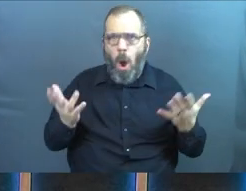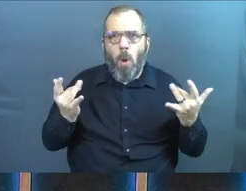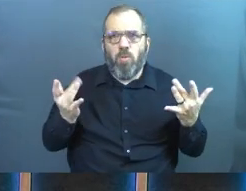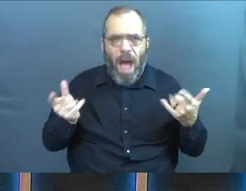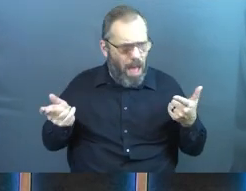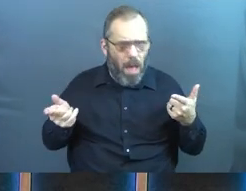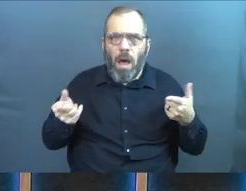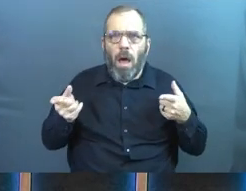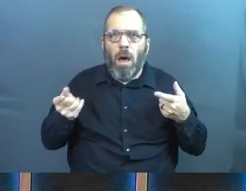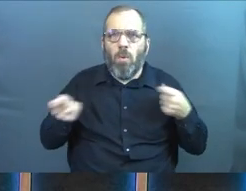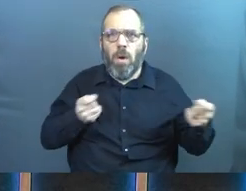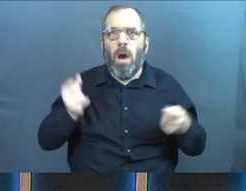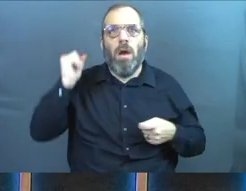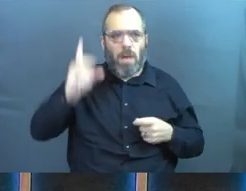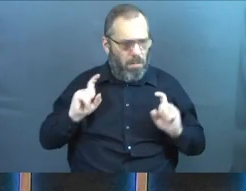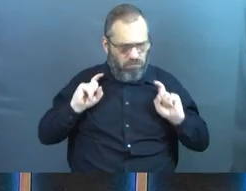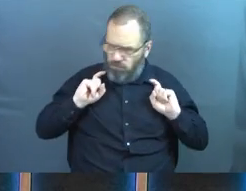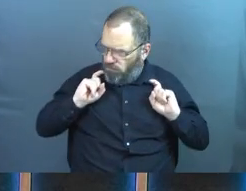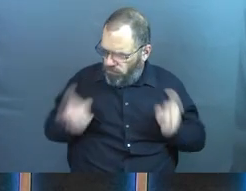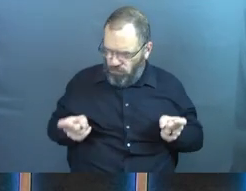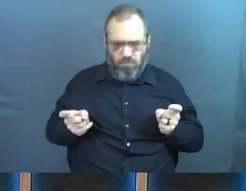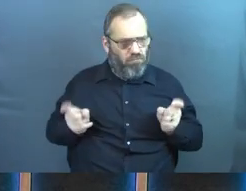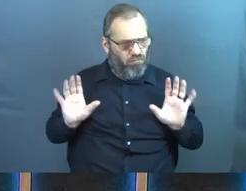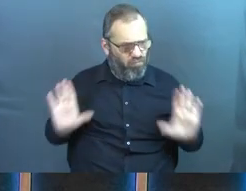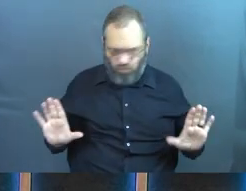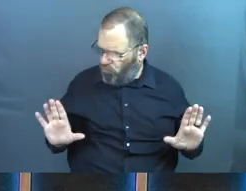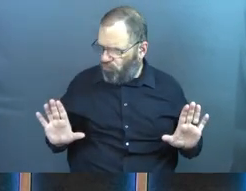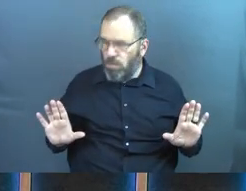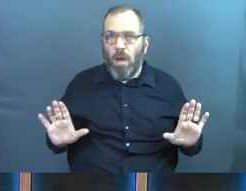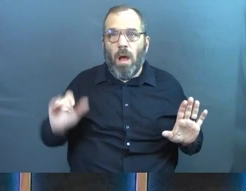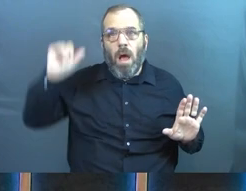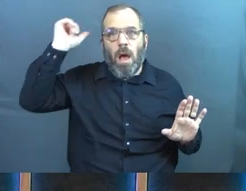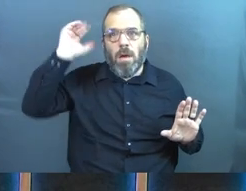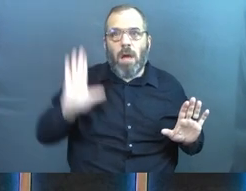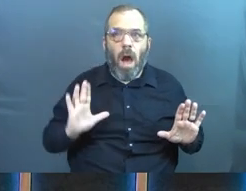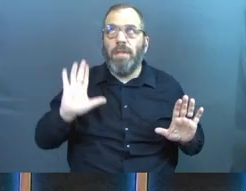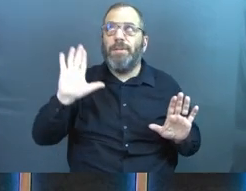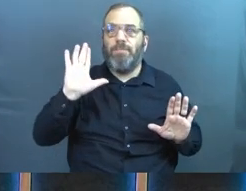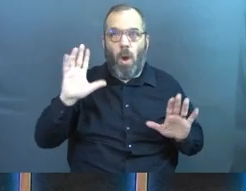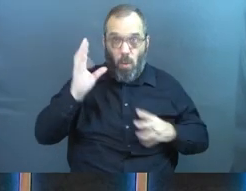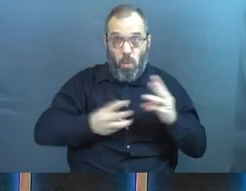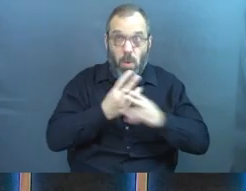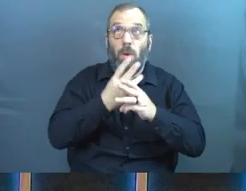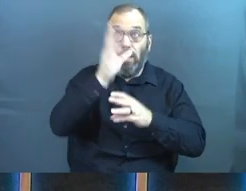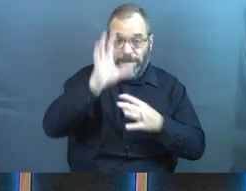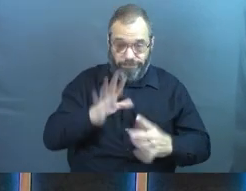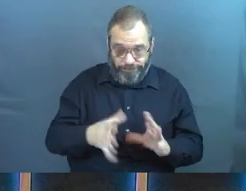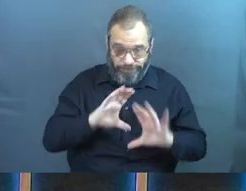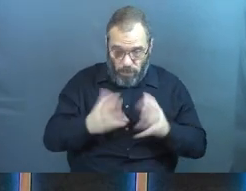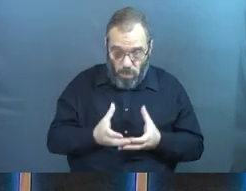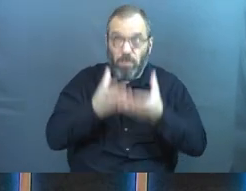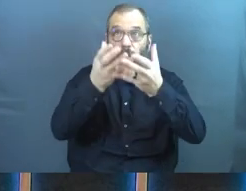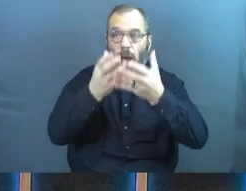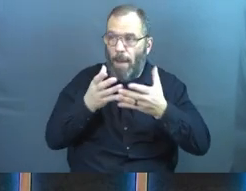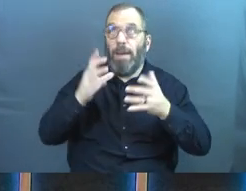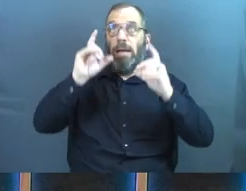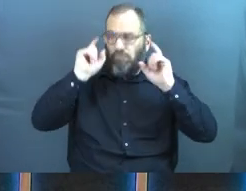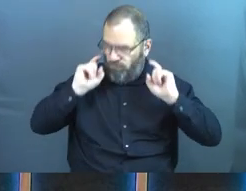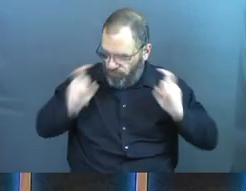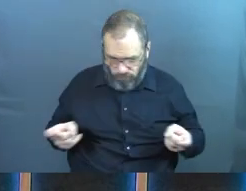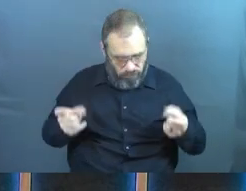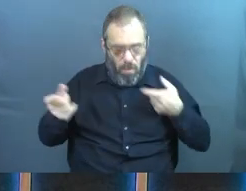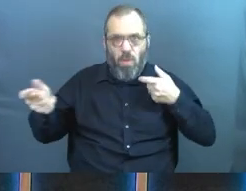have rule over the world? Because God gave it to them. It is God's world. God gave them